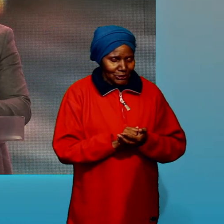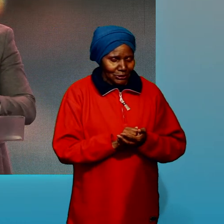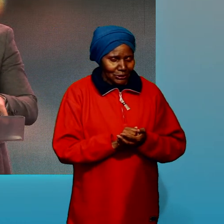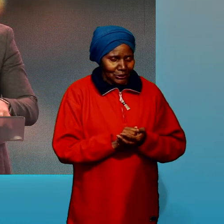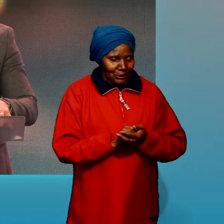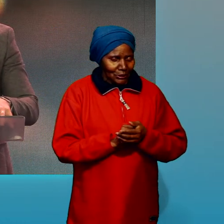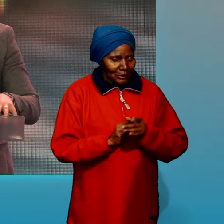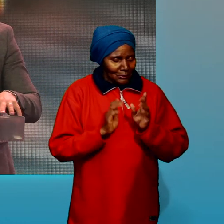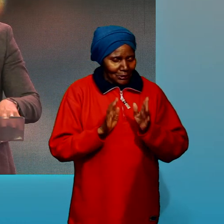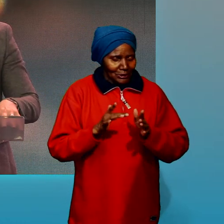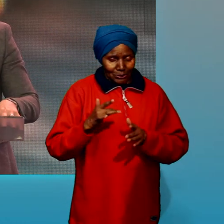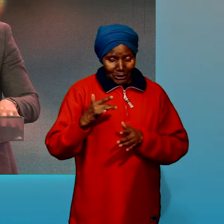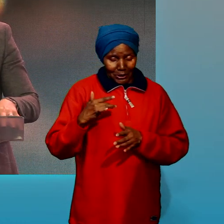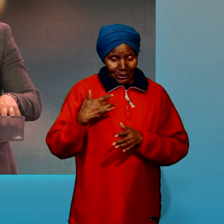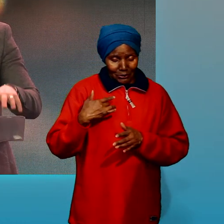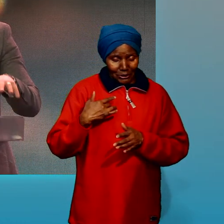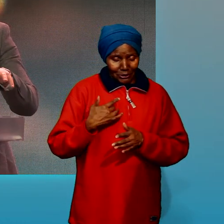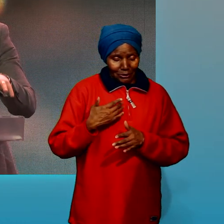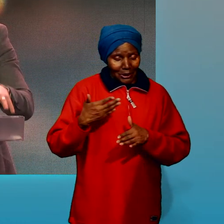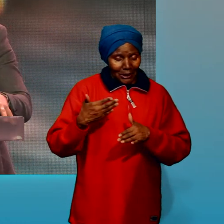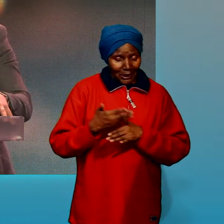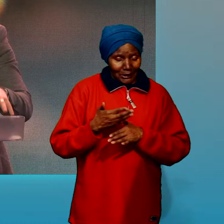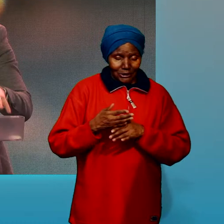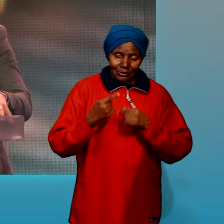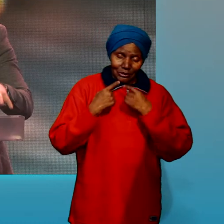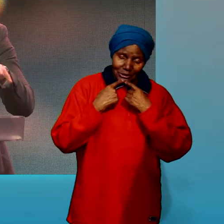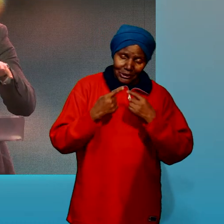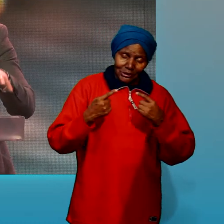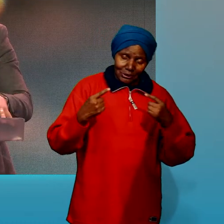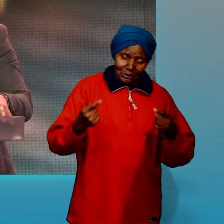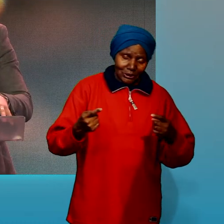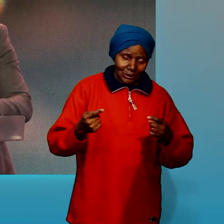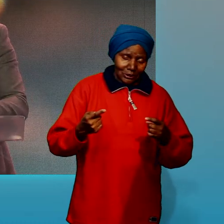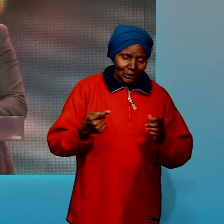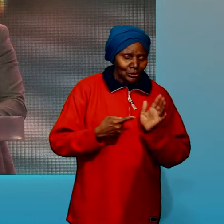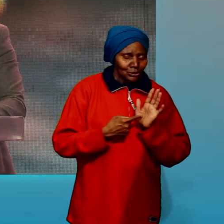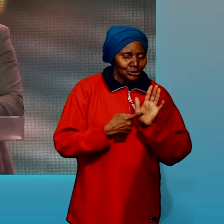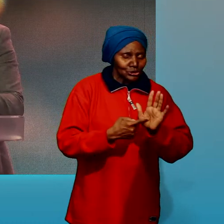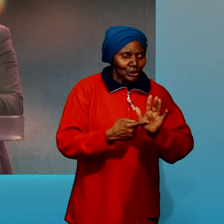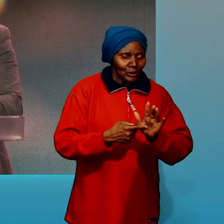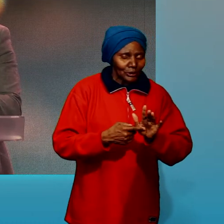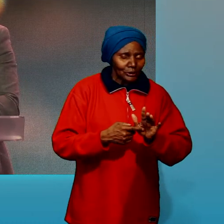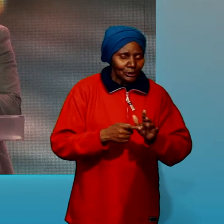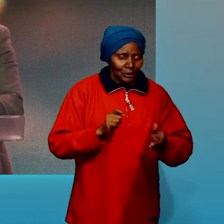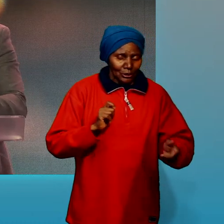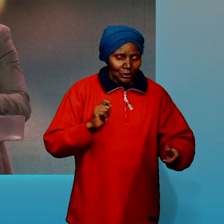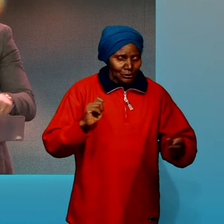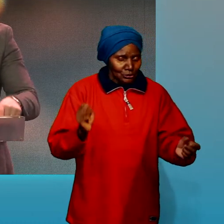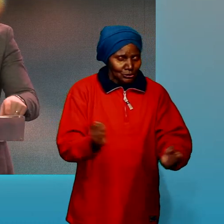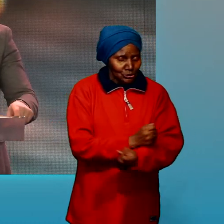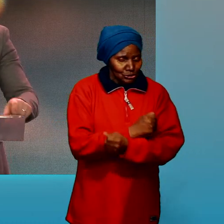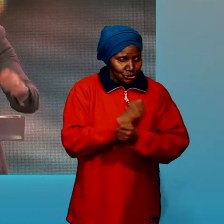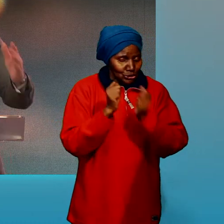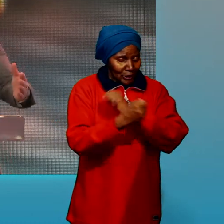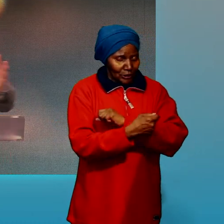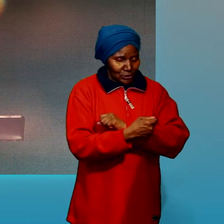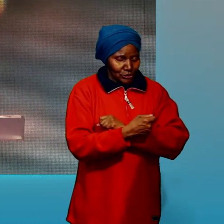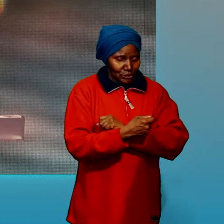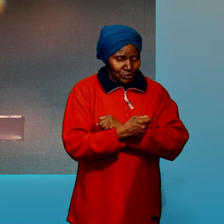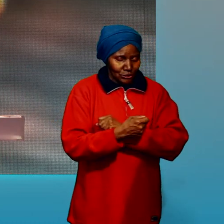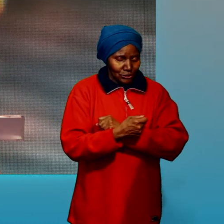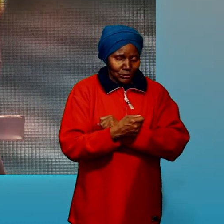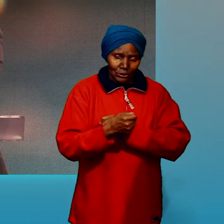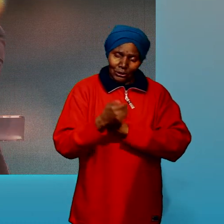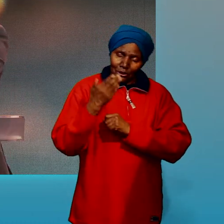living, active testimony of the transformational power of God working in and through your life each